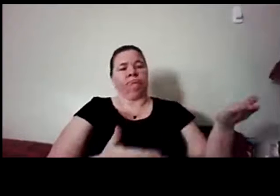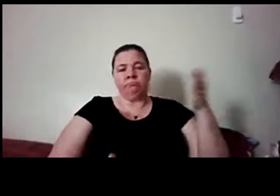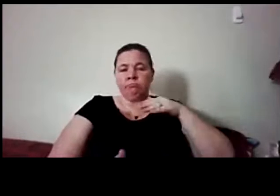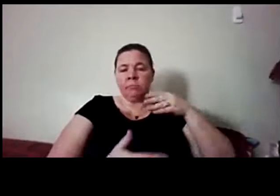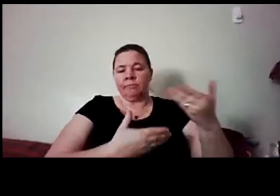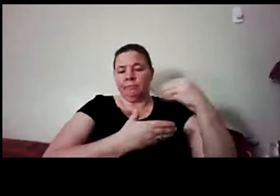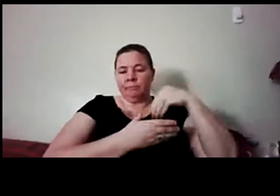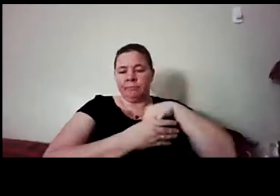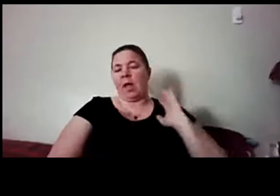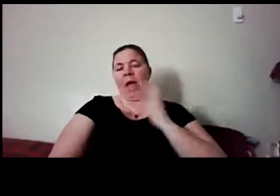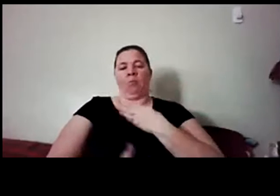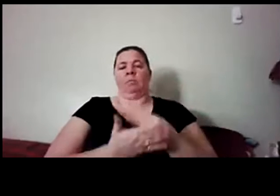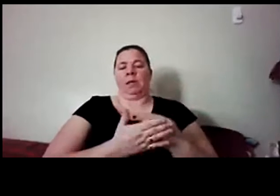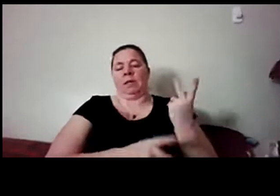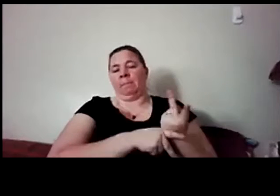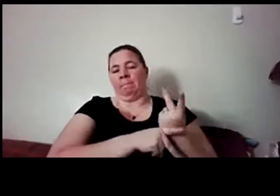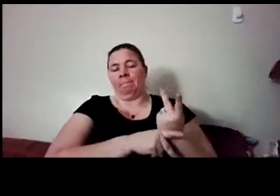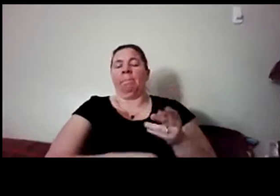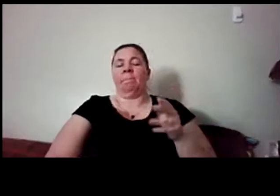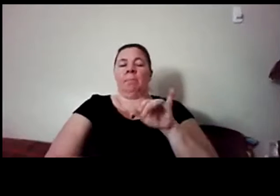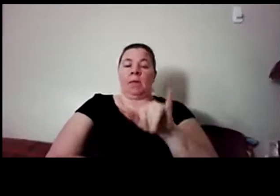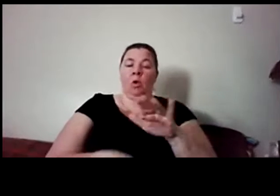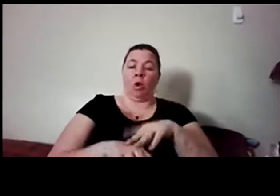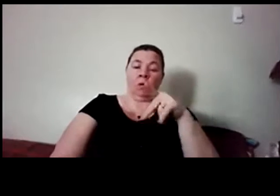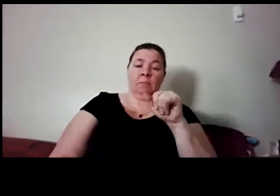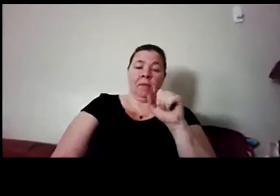Okay, so let's say Onpassive launches today.